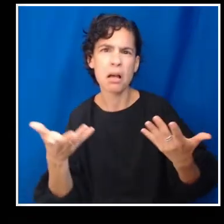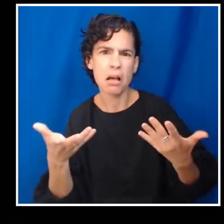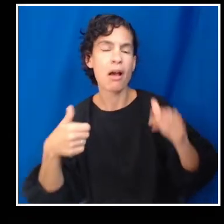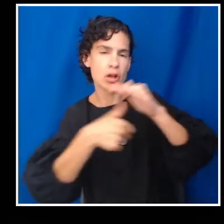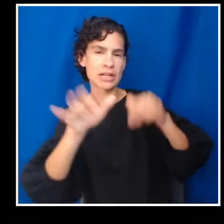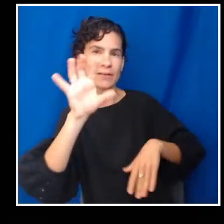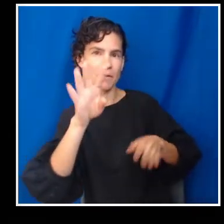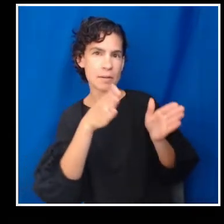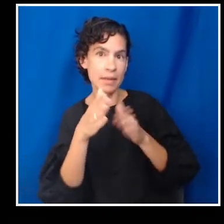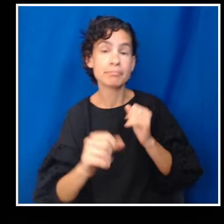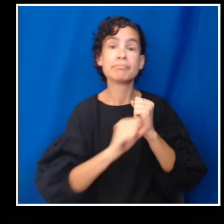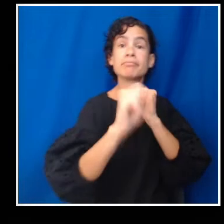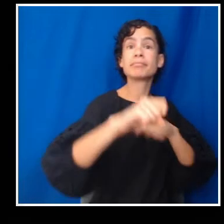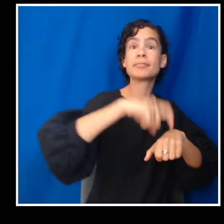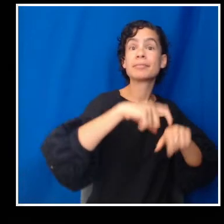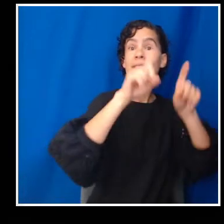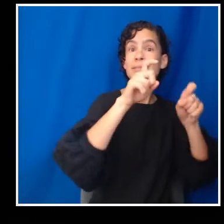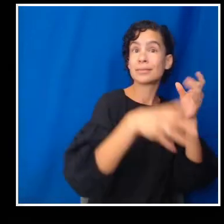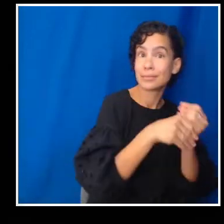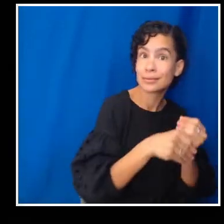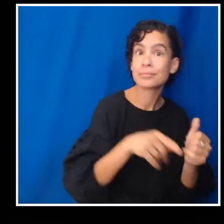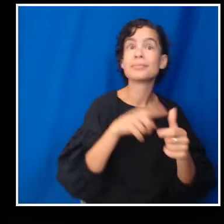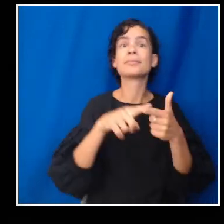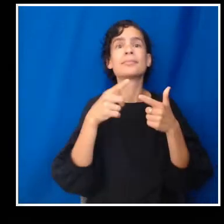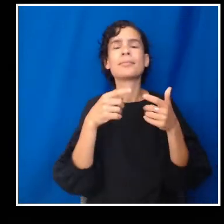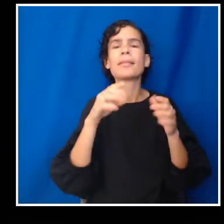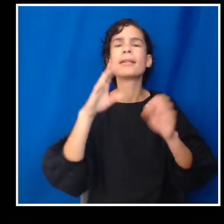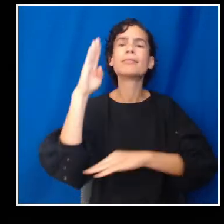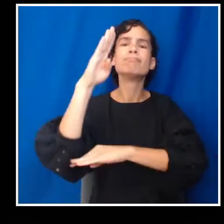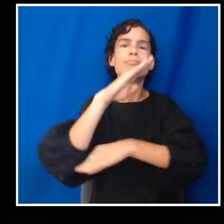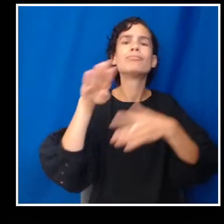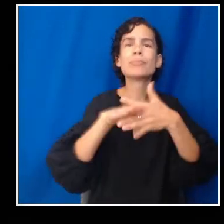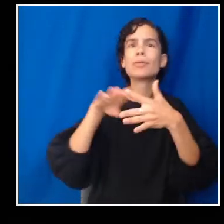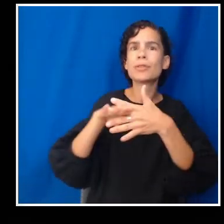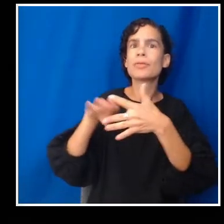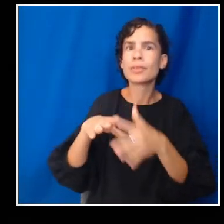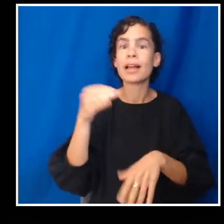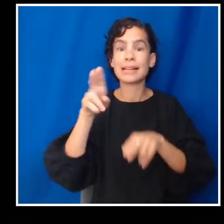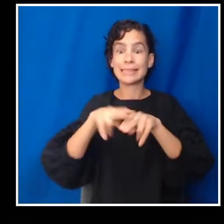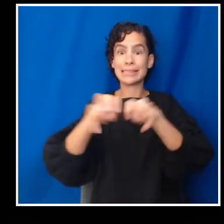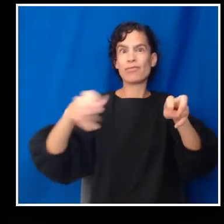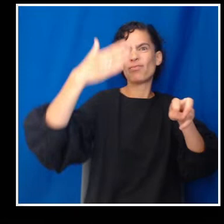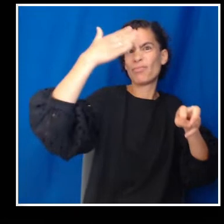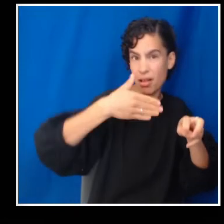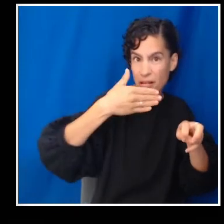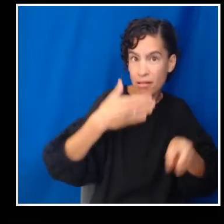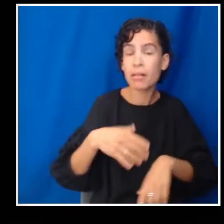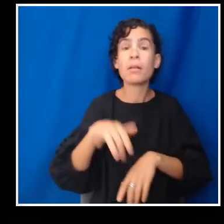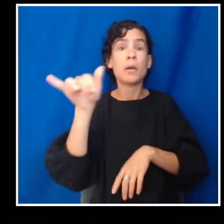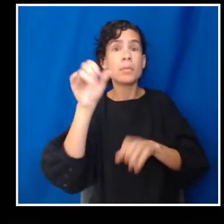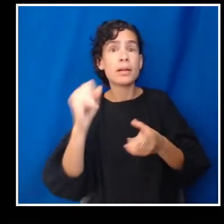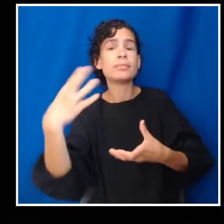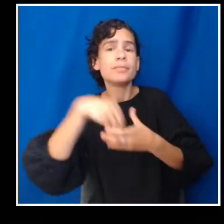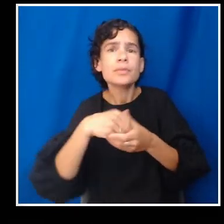504 plan could be more time on tests, scheduled breaks during the day, and front row seating. A 504 plan can also